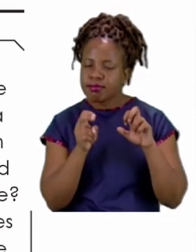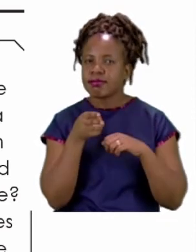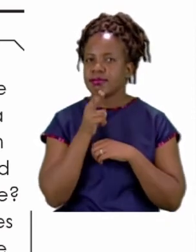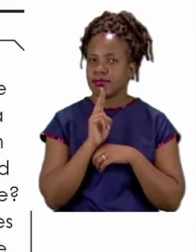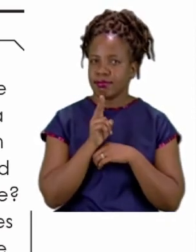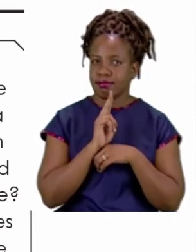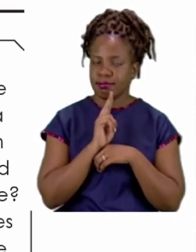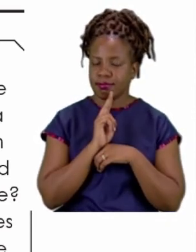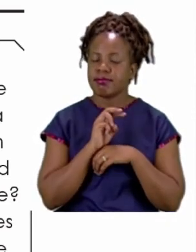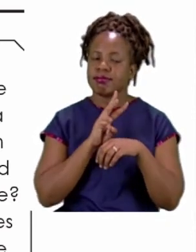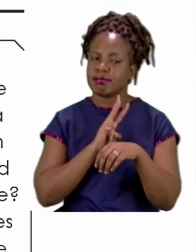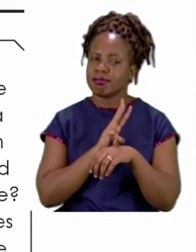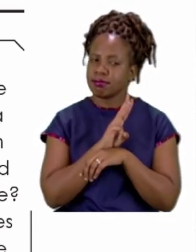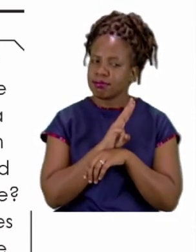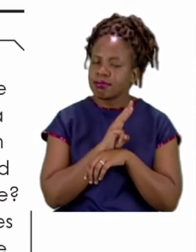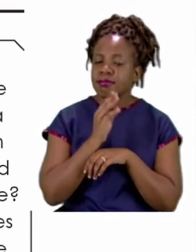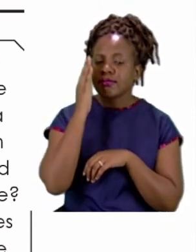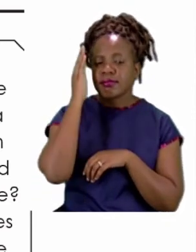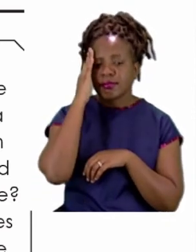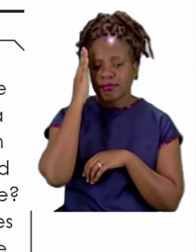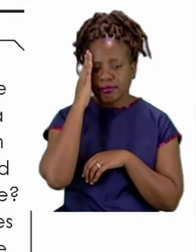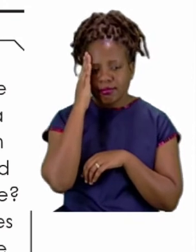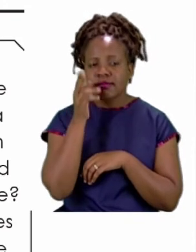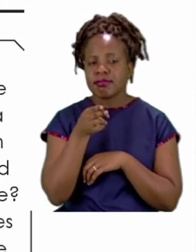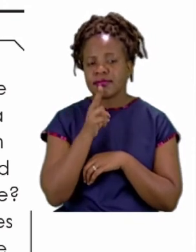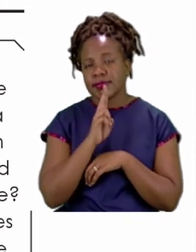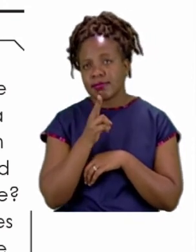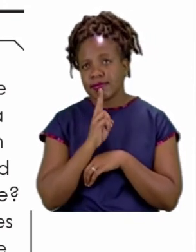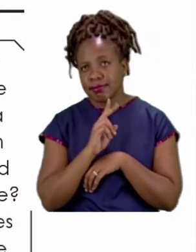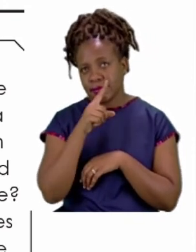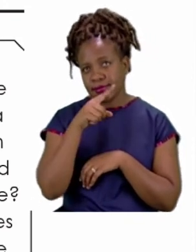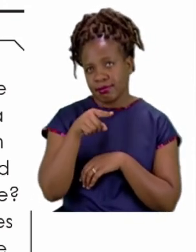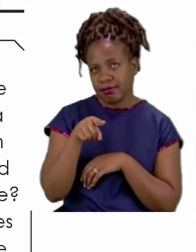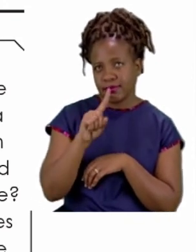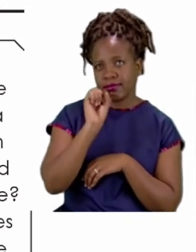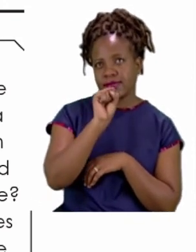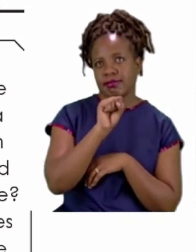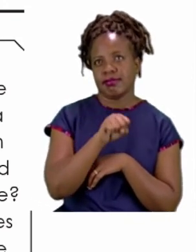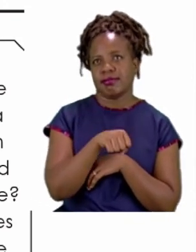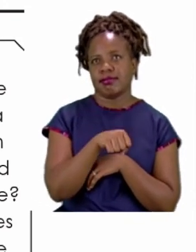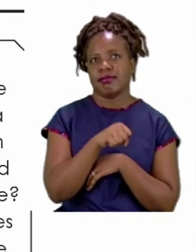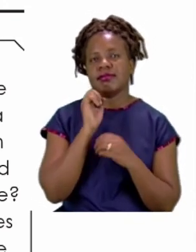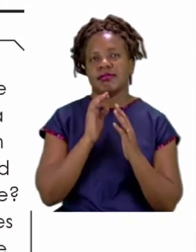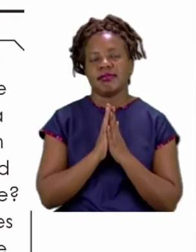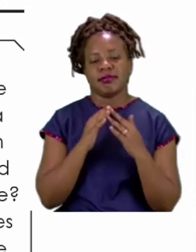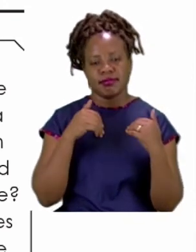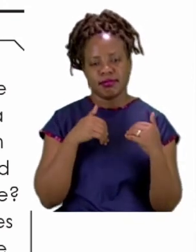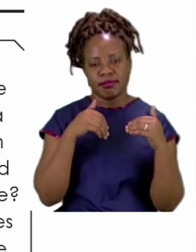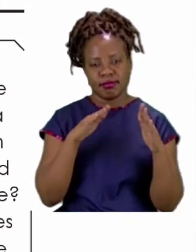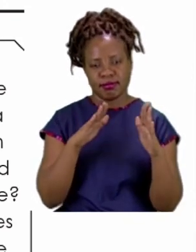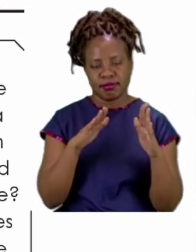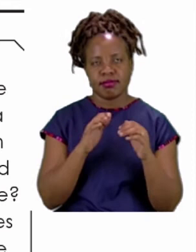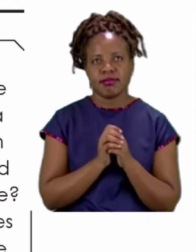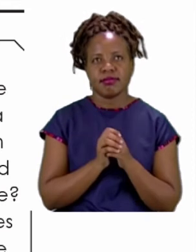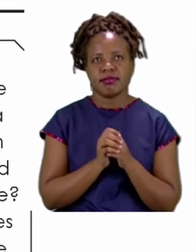third time is to make sure that your answers are correct. So let us begin with the first time